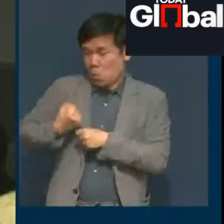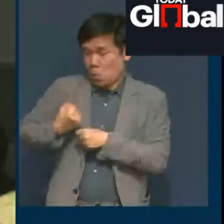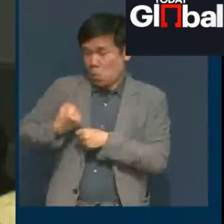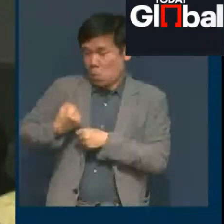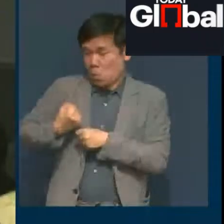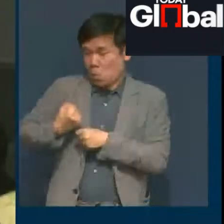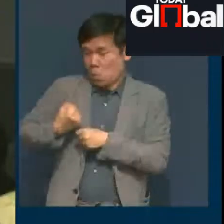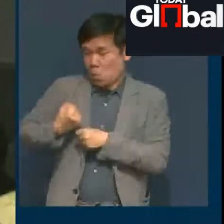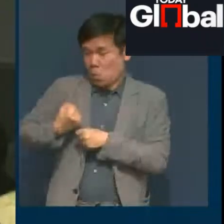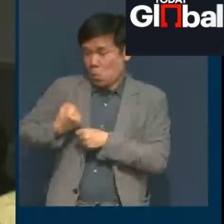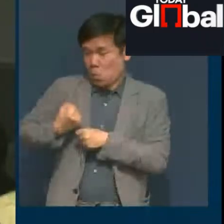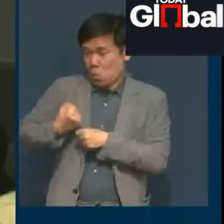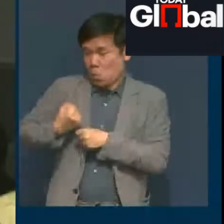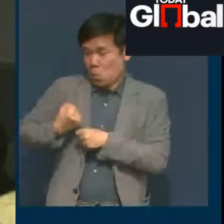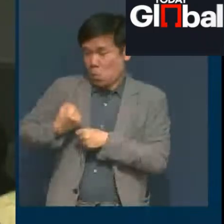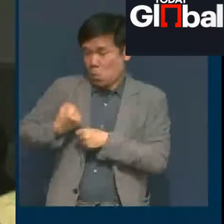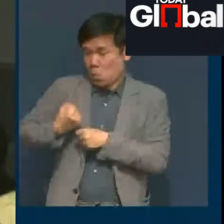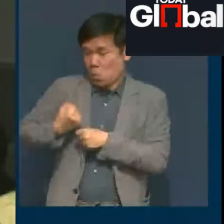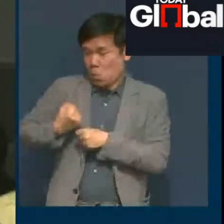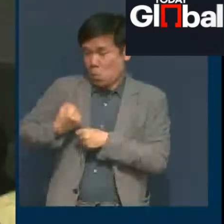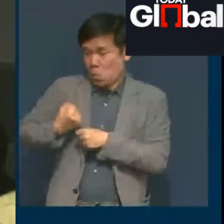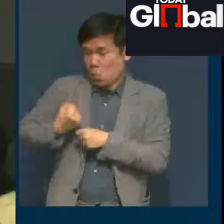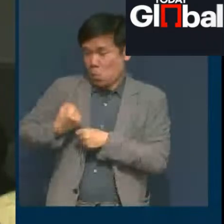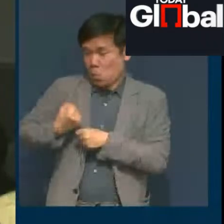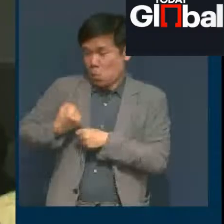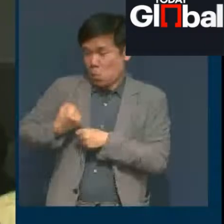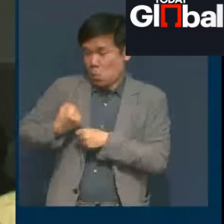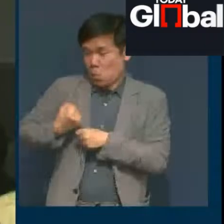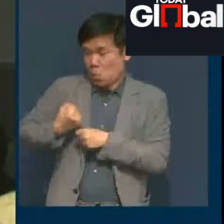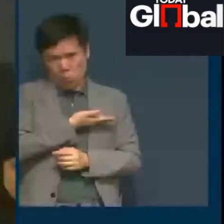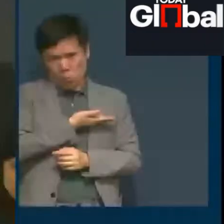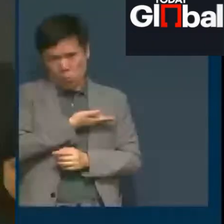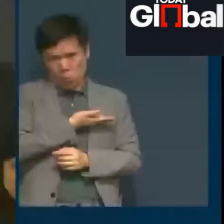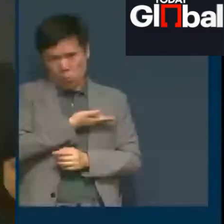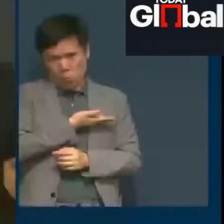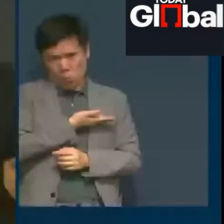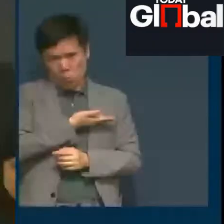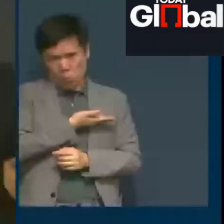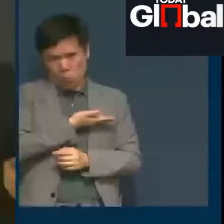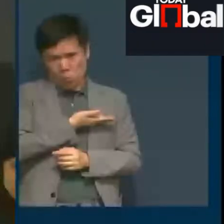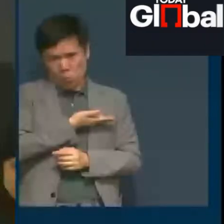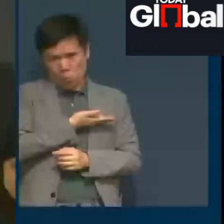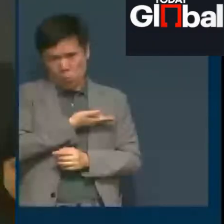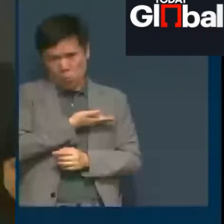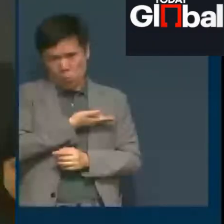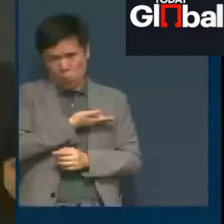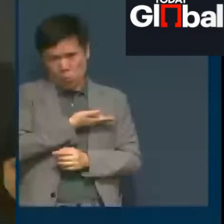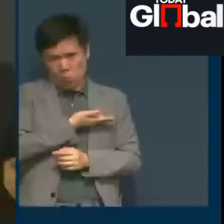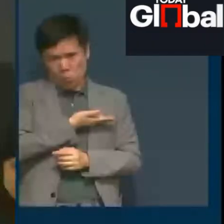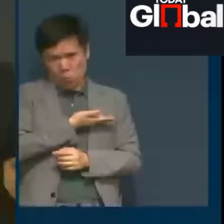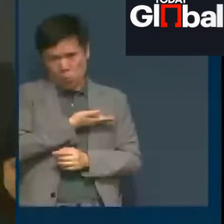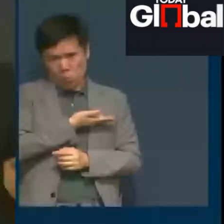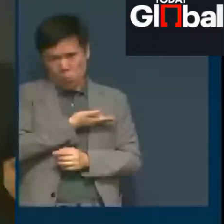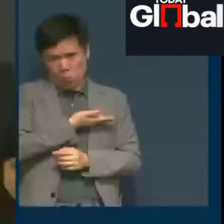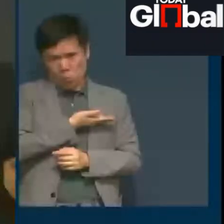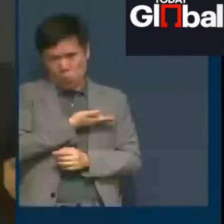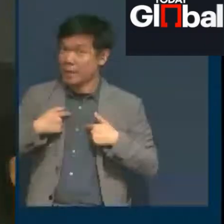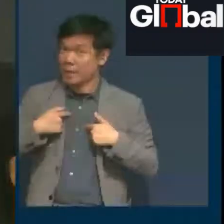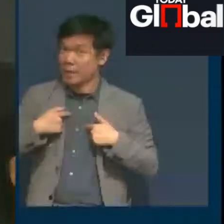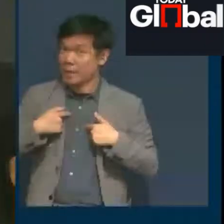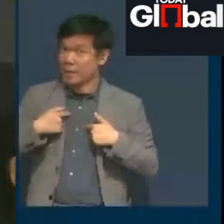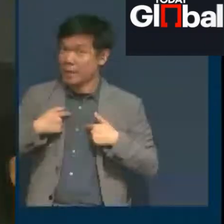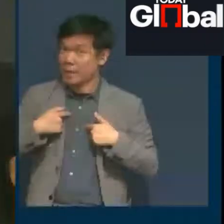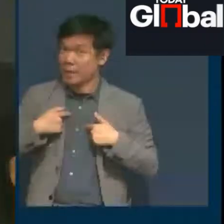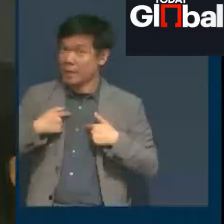training in order to ensure a better understanding of international conventions on human